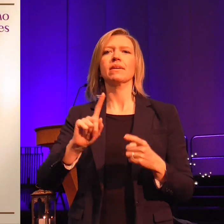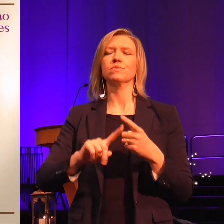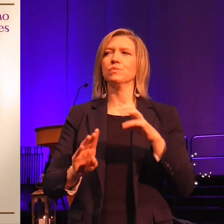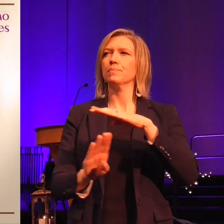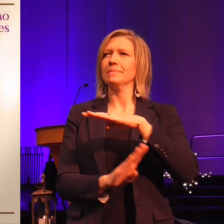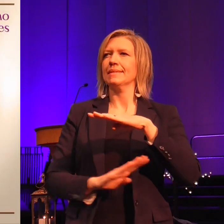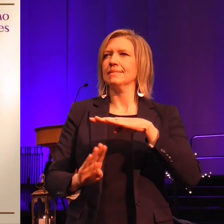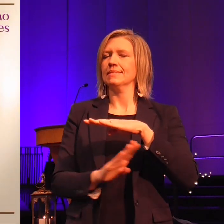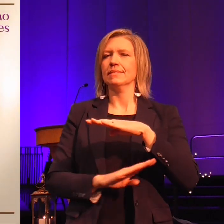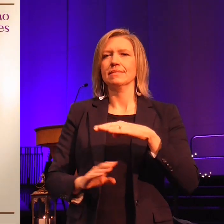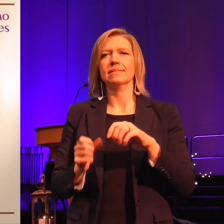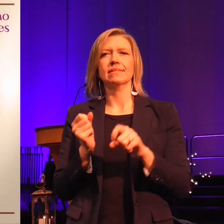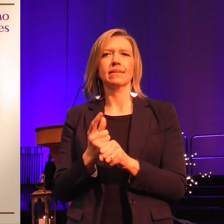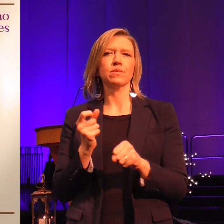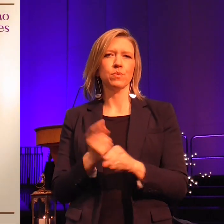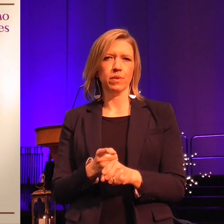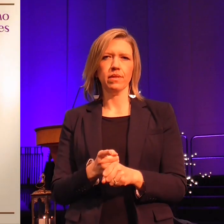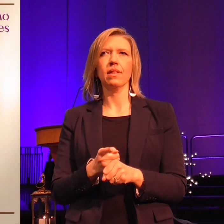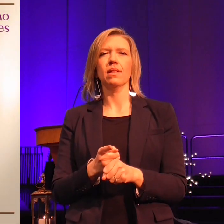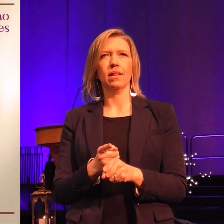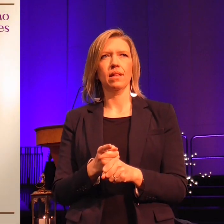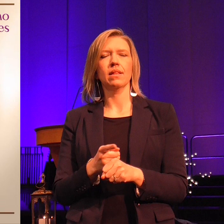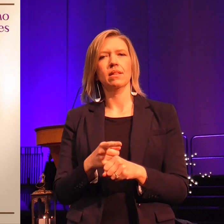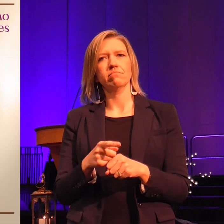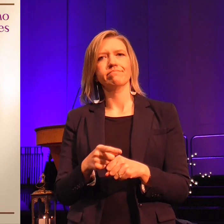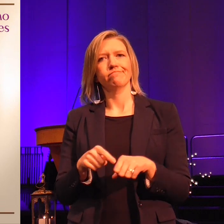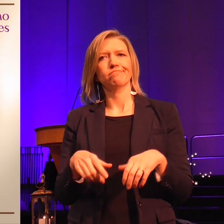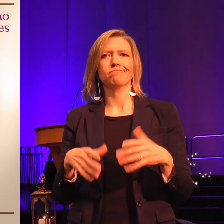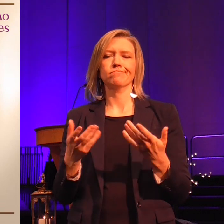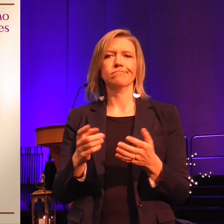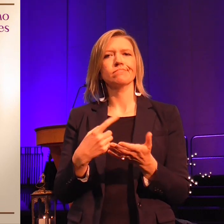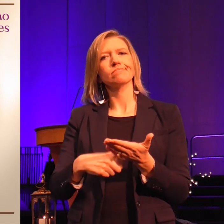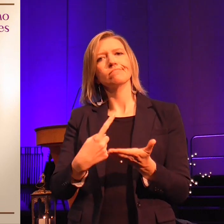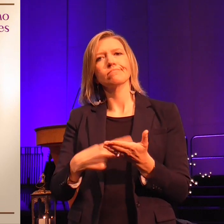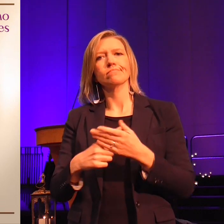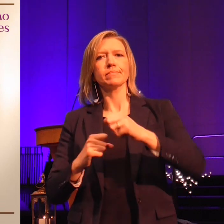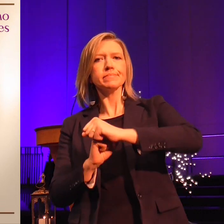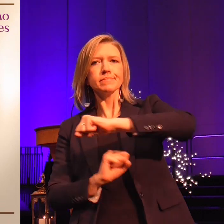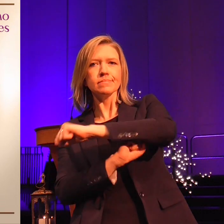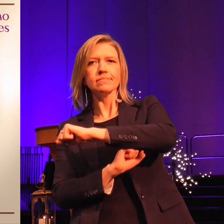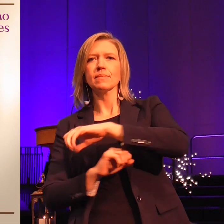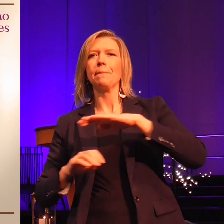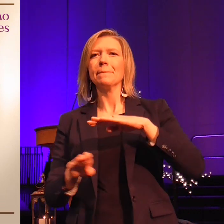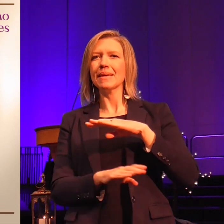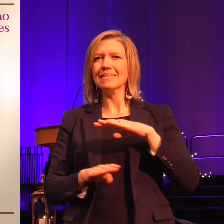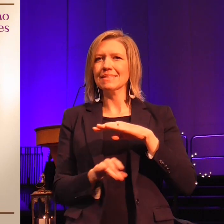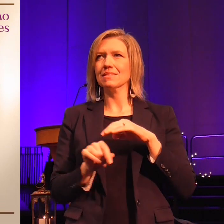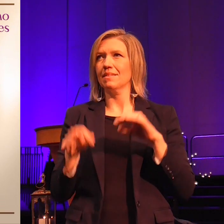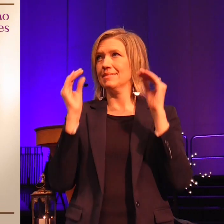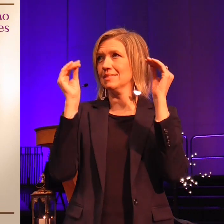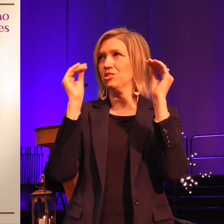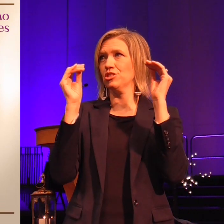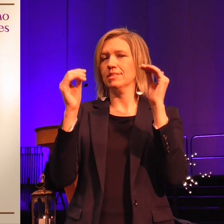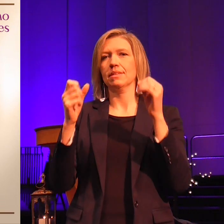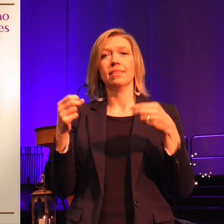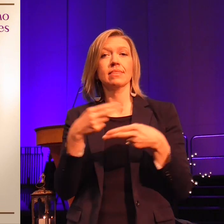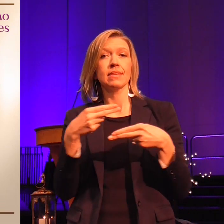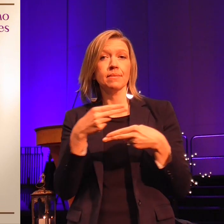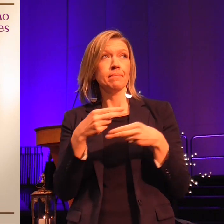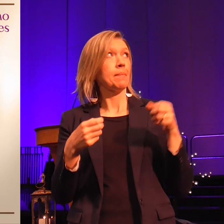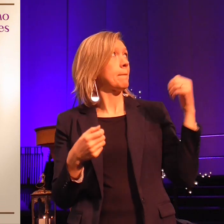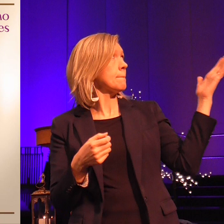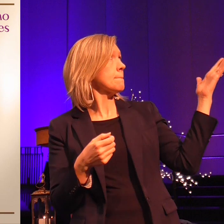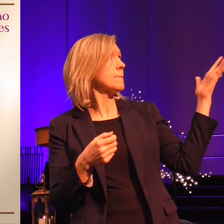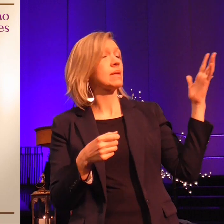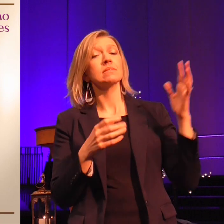an annual thing that we do where we take a look at the basics of our teaching. Our basics theme slide is up, and it is